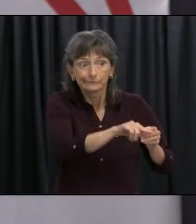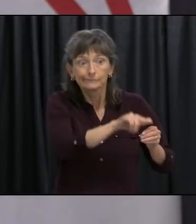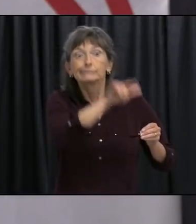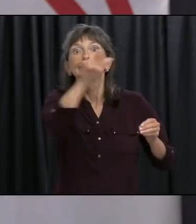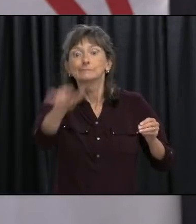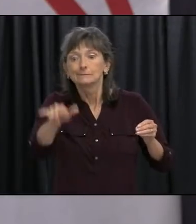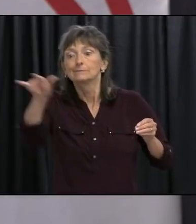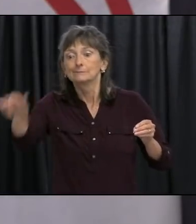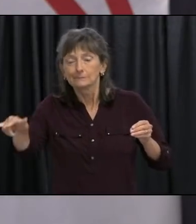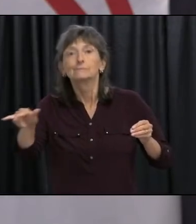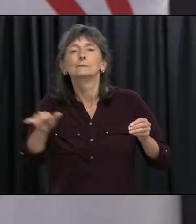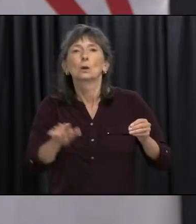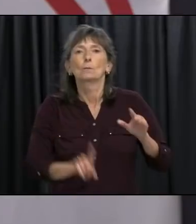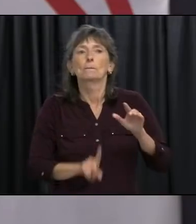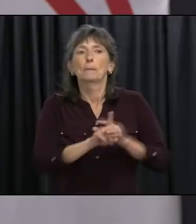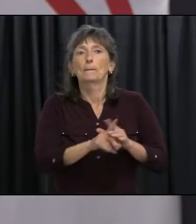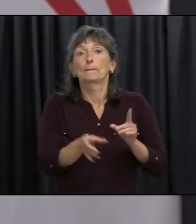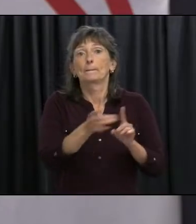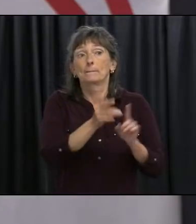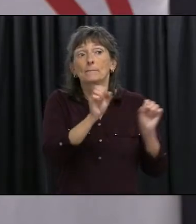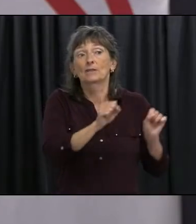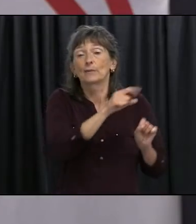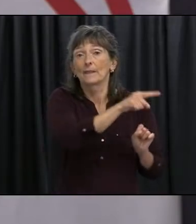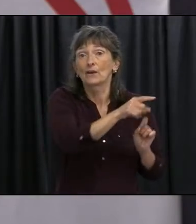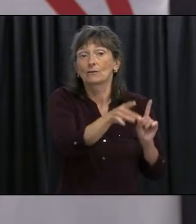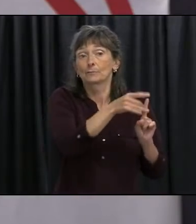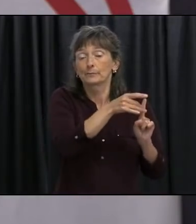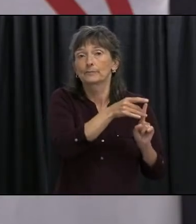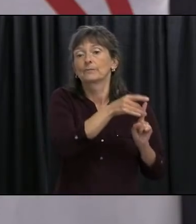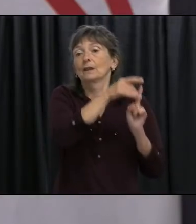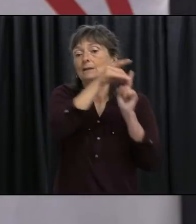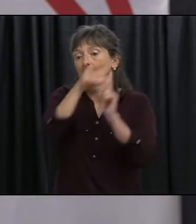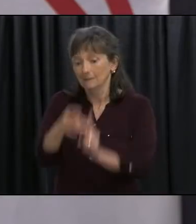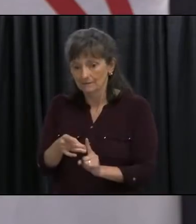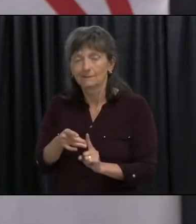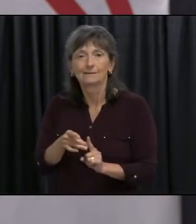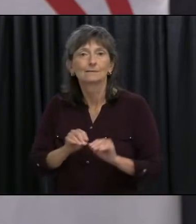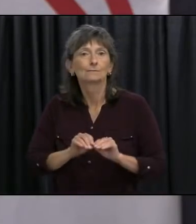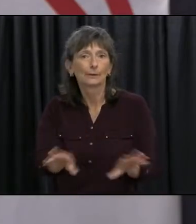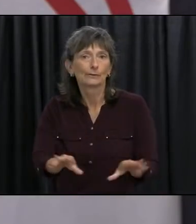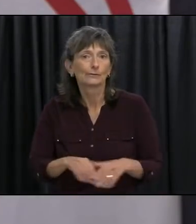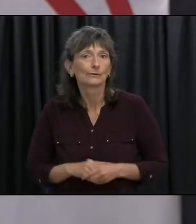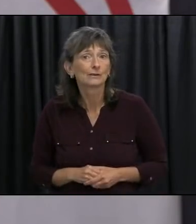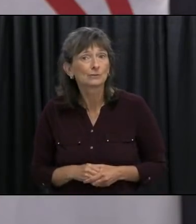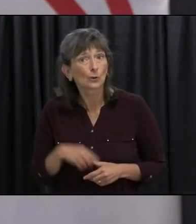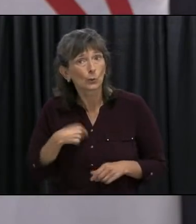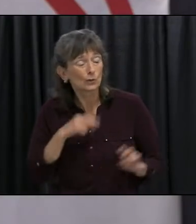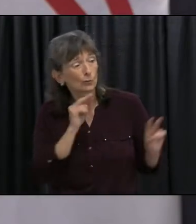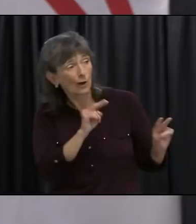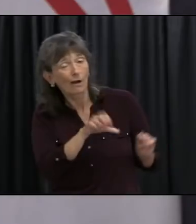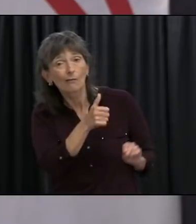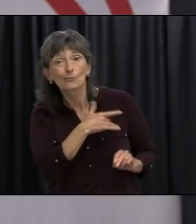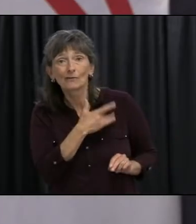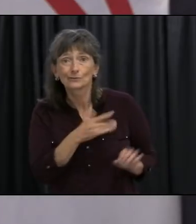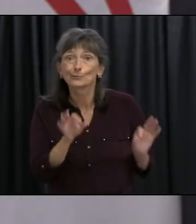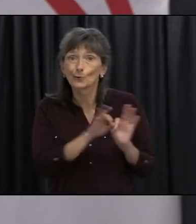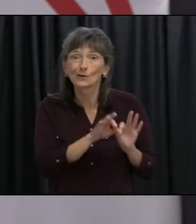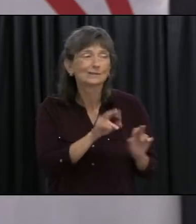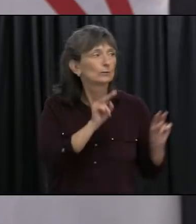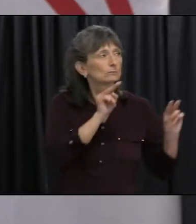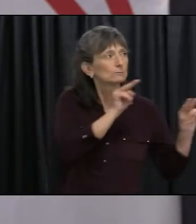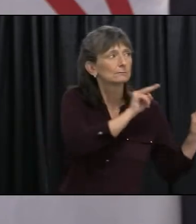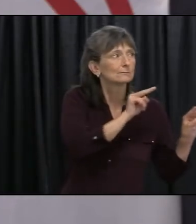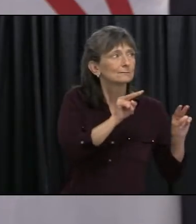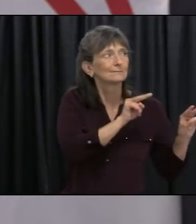obviously increase. So that is the reason why we use public health. We just kind of monitor what's happening with other provinces before we open